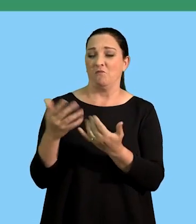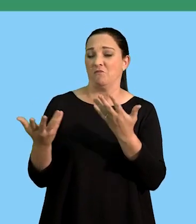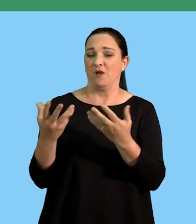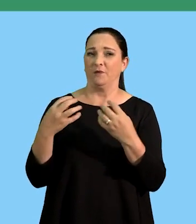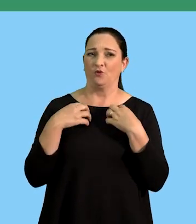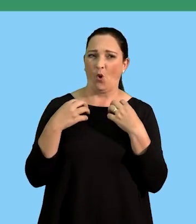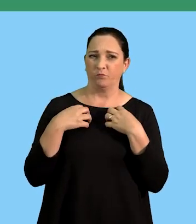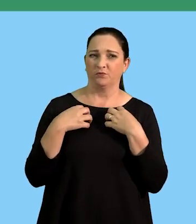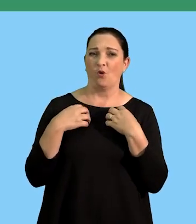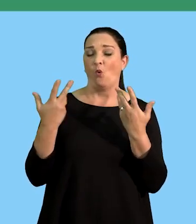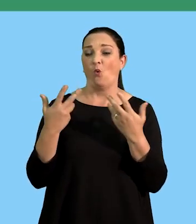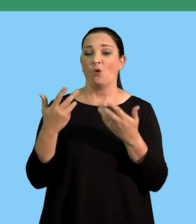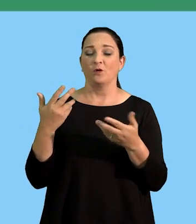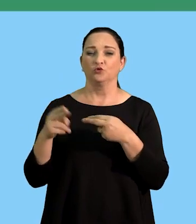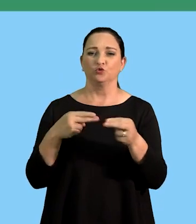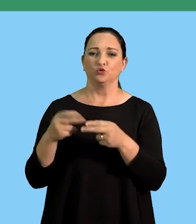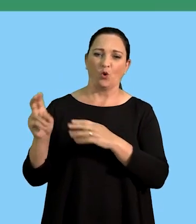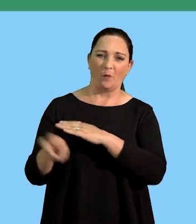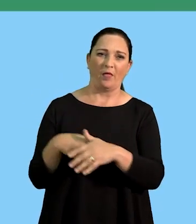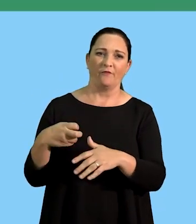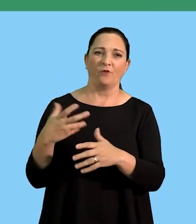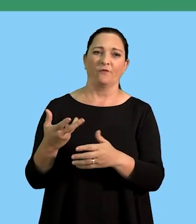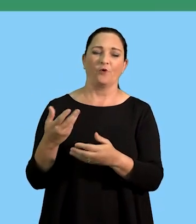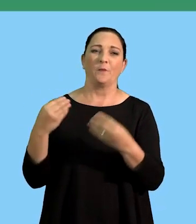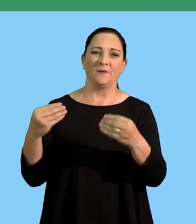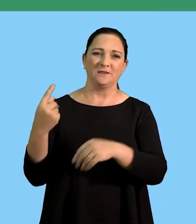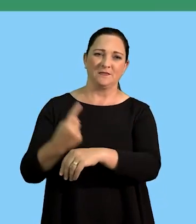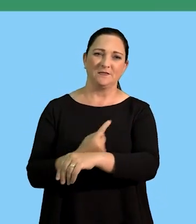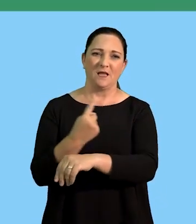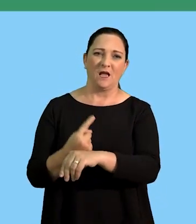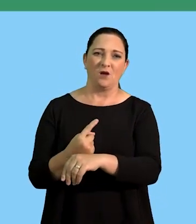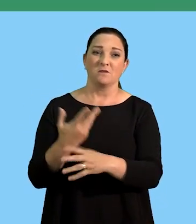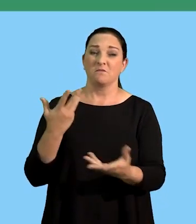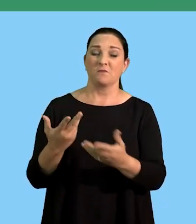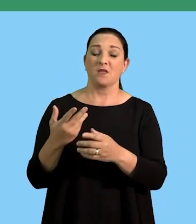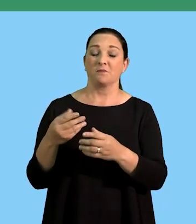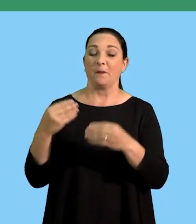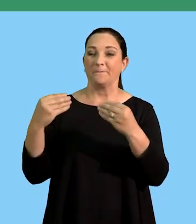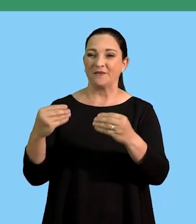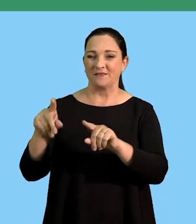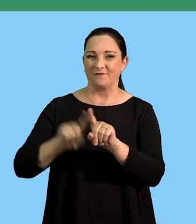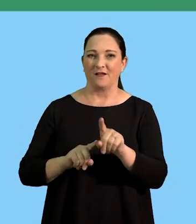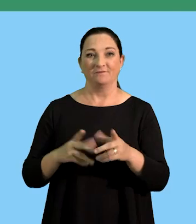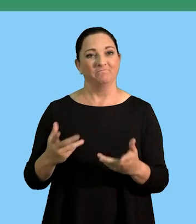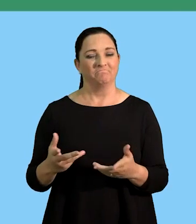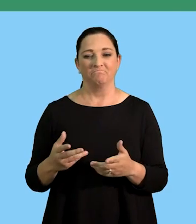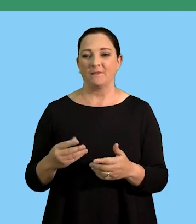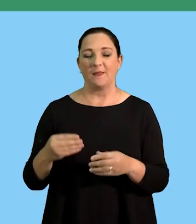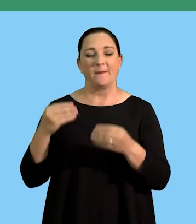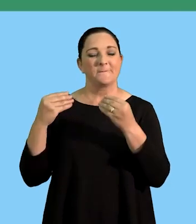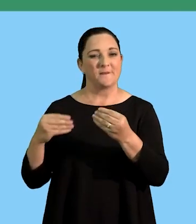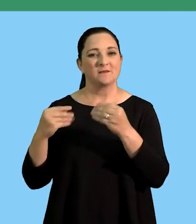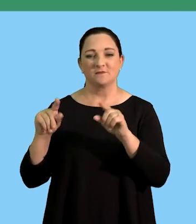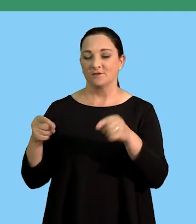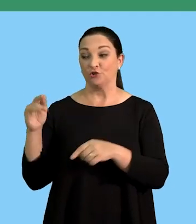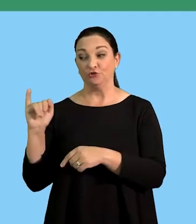irrecoverable debts, shoplifting during business hours, and possible failures of a business. So those are risks that the